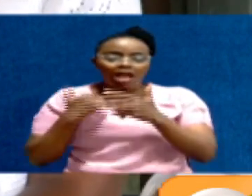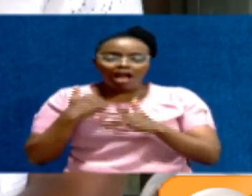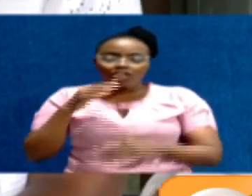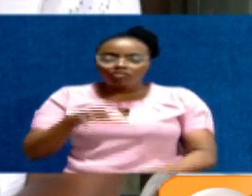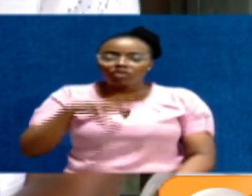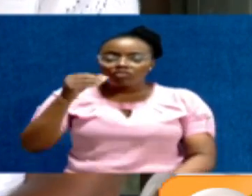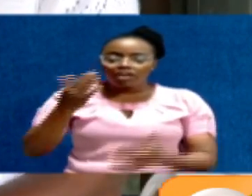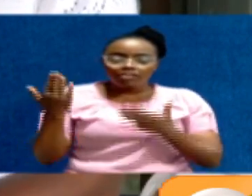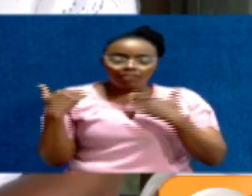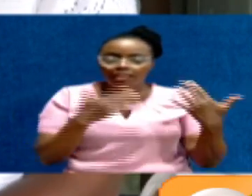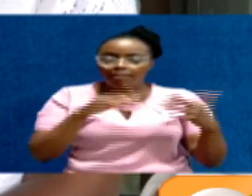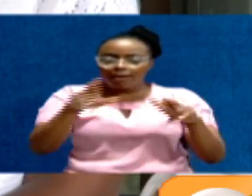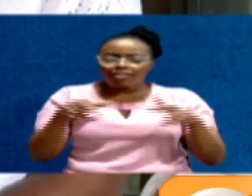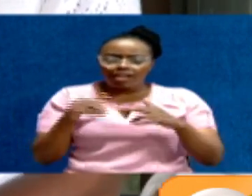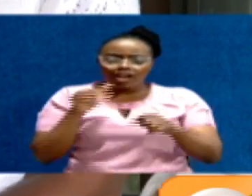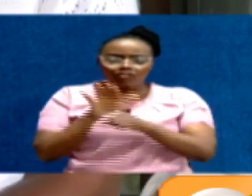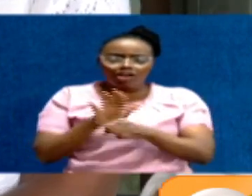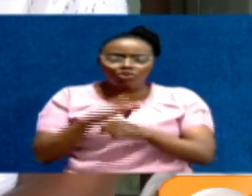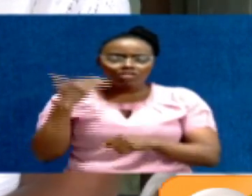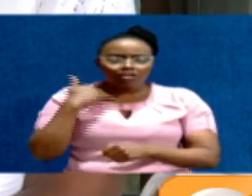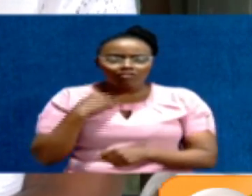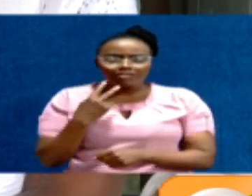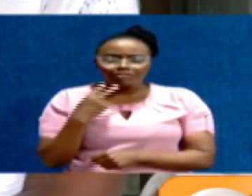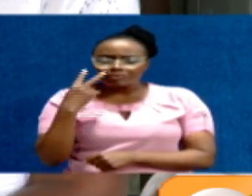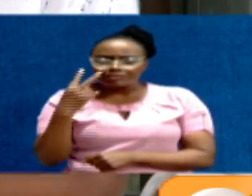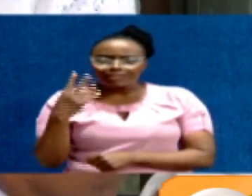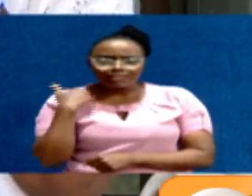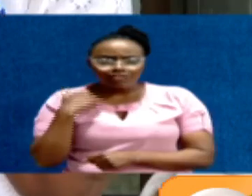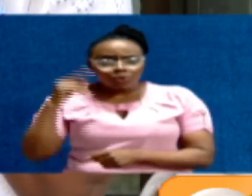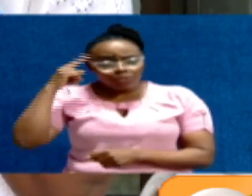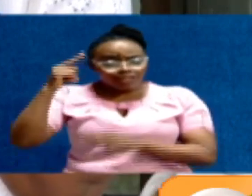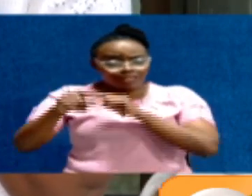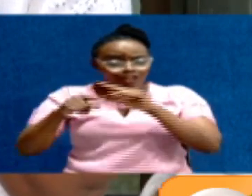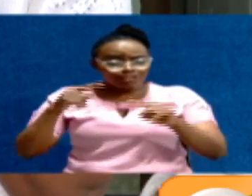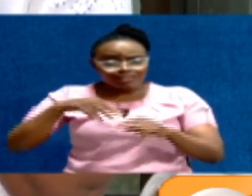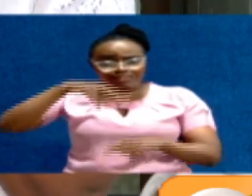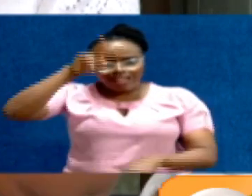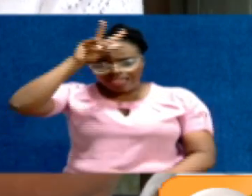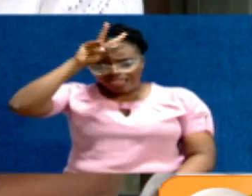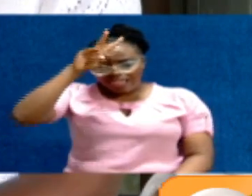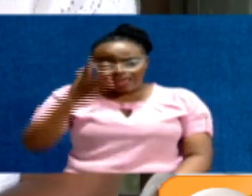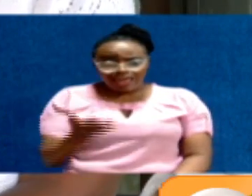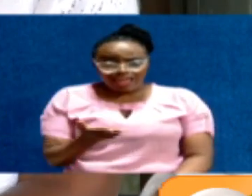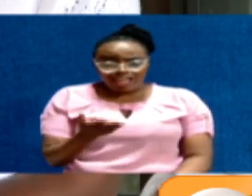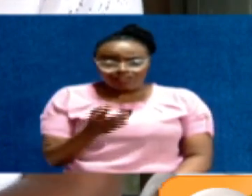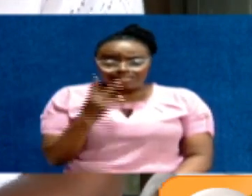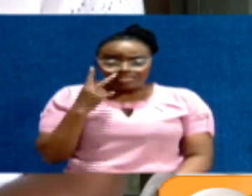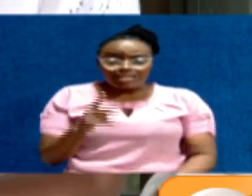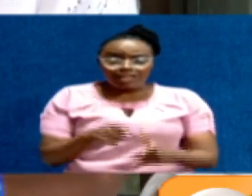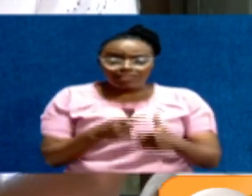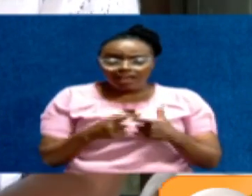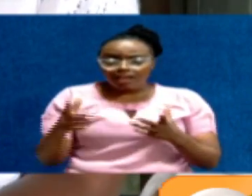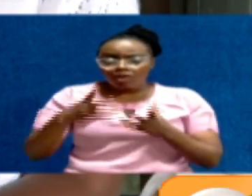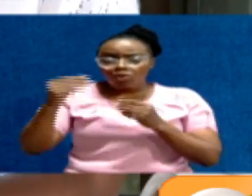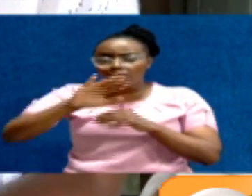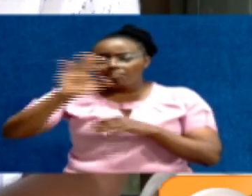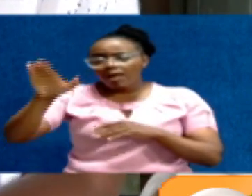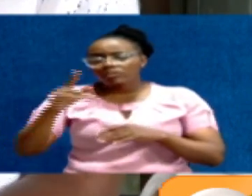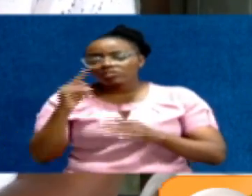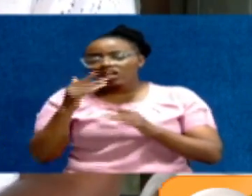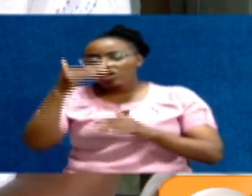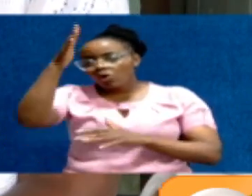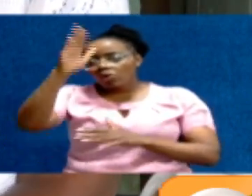Nikampata kwa bathroom na damu, ukiona damu nafikiri wamechinja ng'ombe. Nikasema sasa hii si nikarudi kuambia